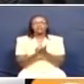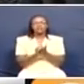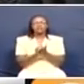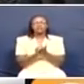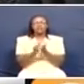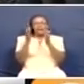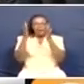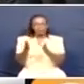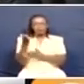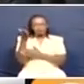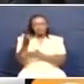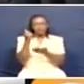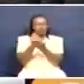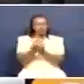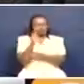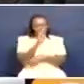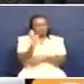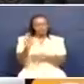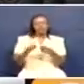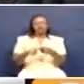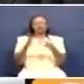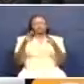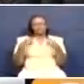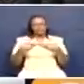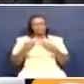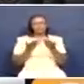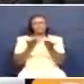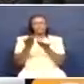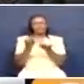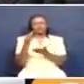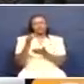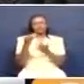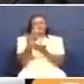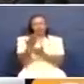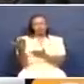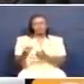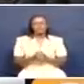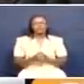somebody in their chambers to receive service of documents.